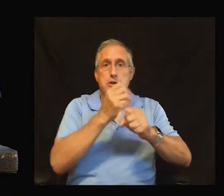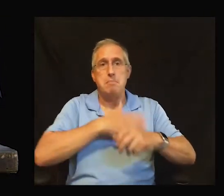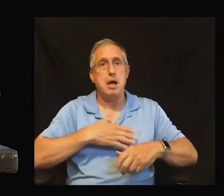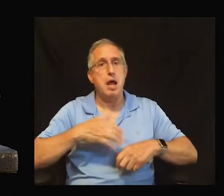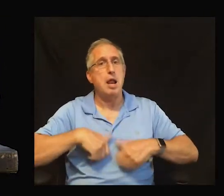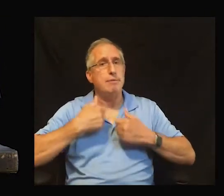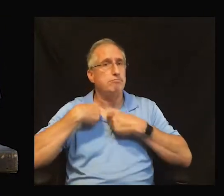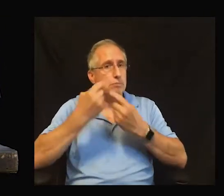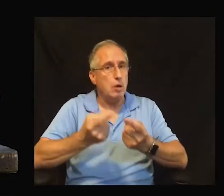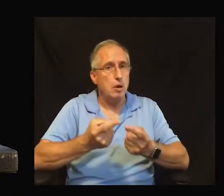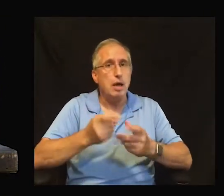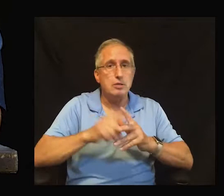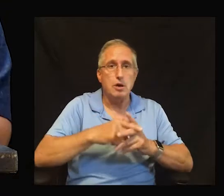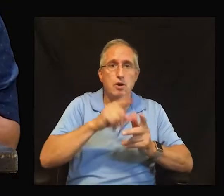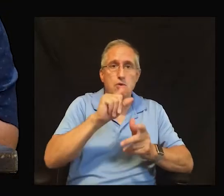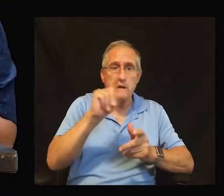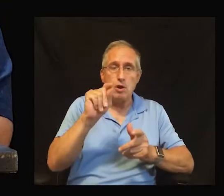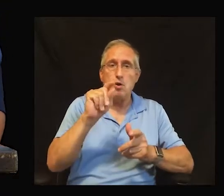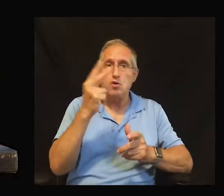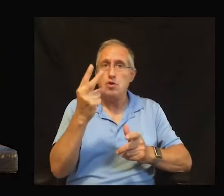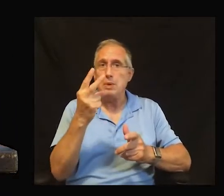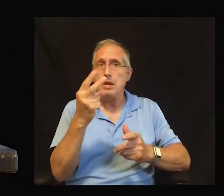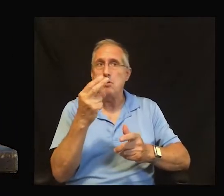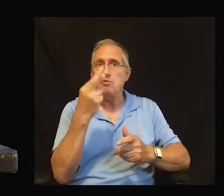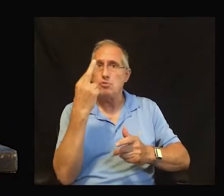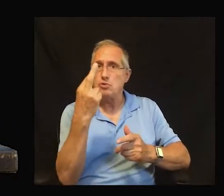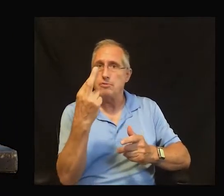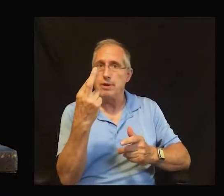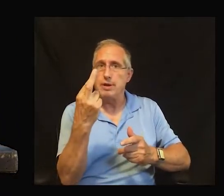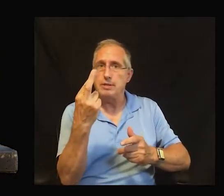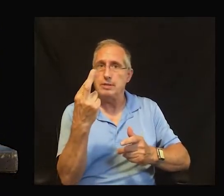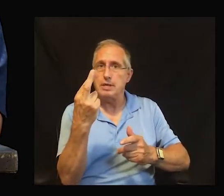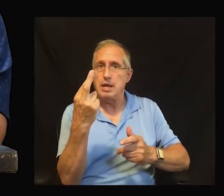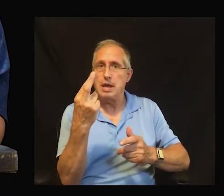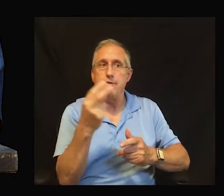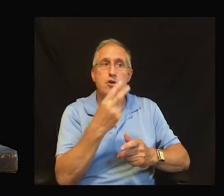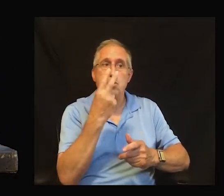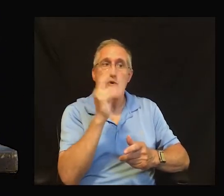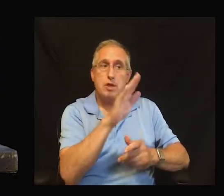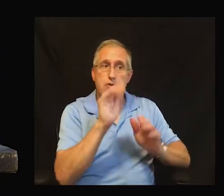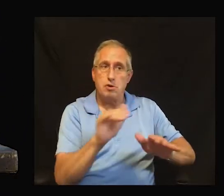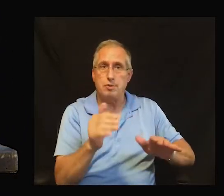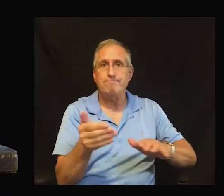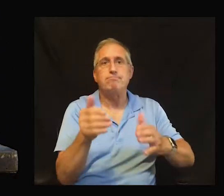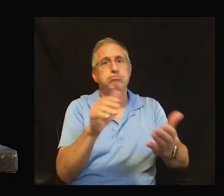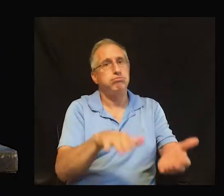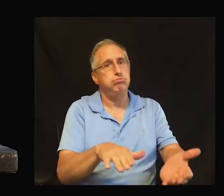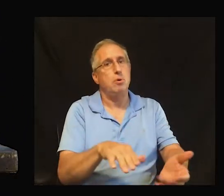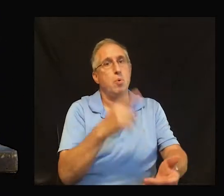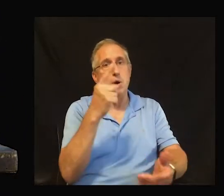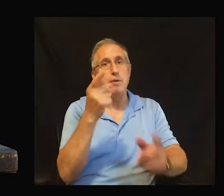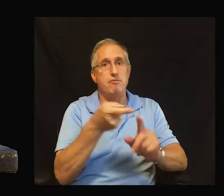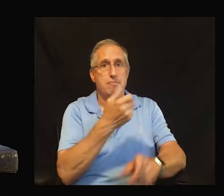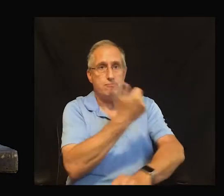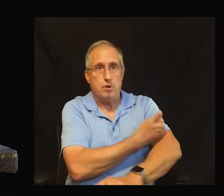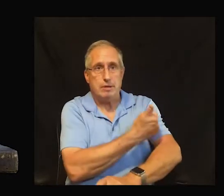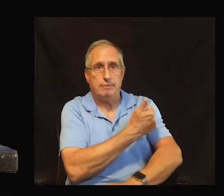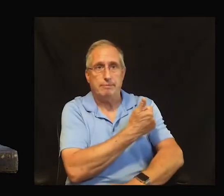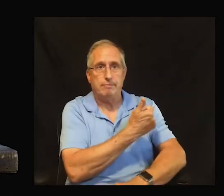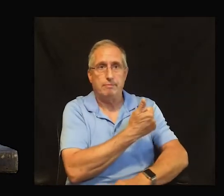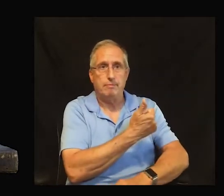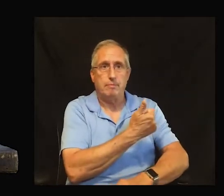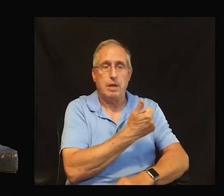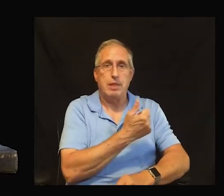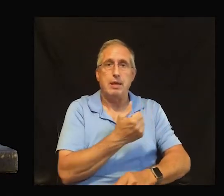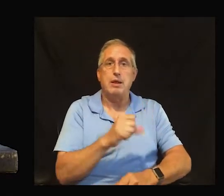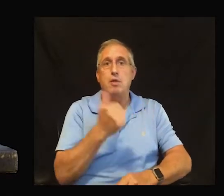life. I started 2020 with two of my very close friends having two of their children pass away, one from a drug overdose, the